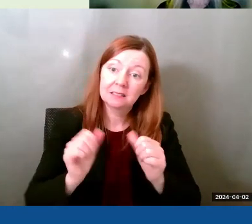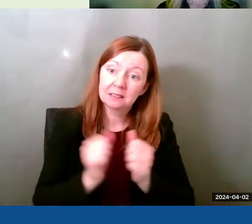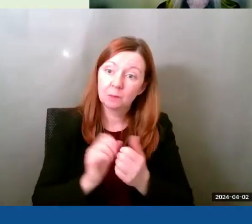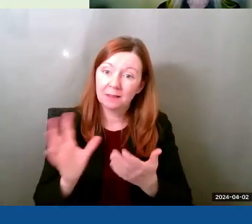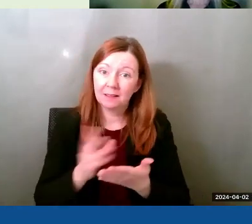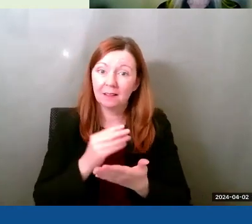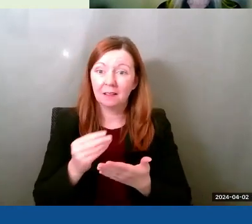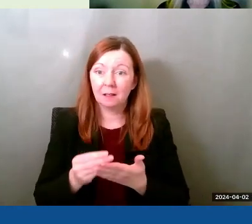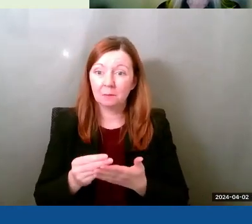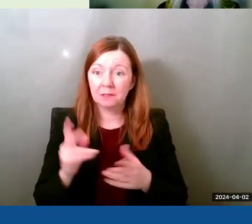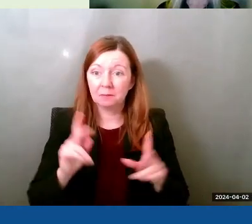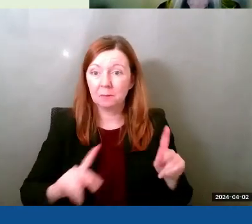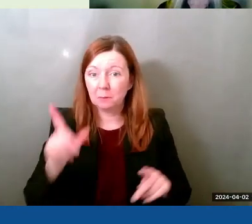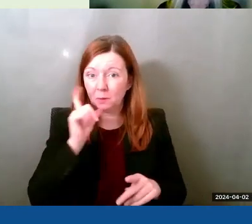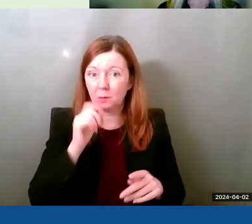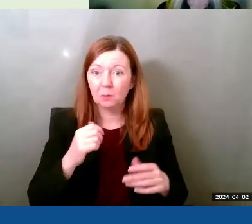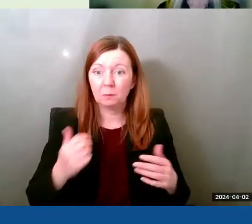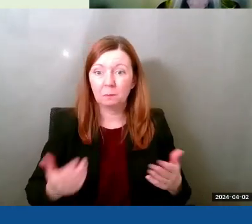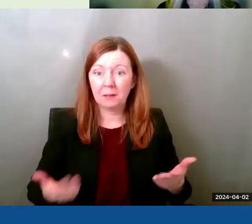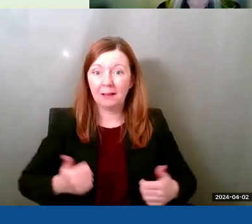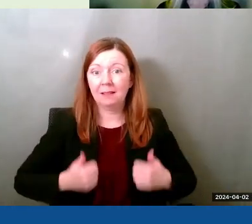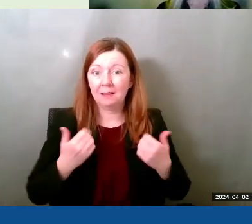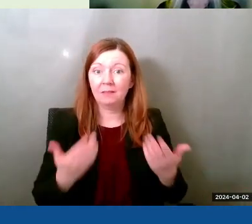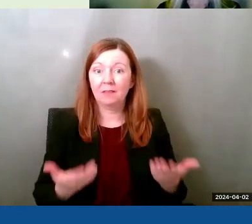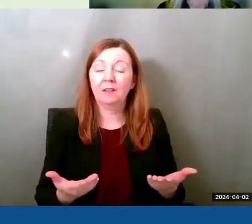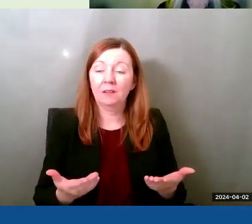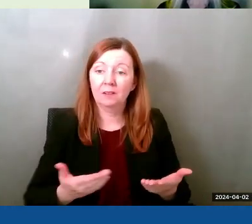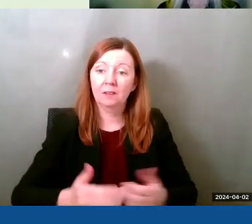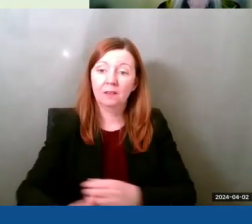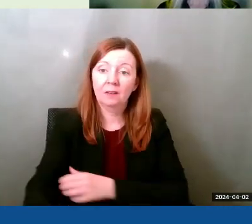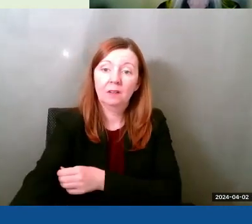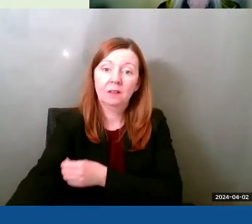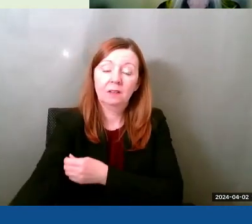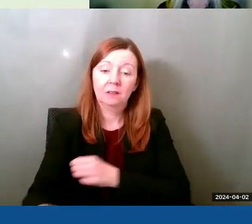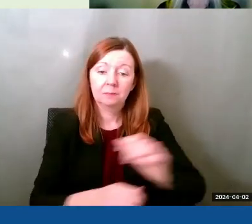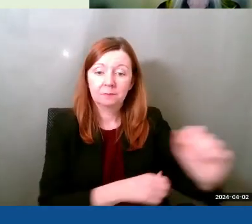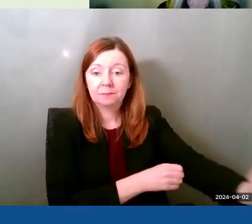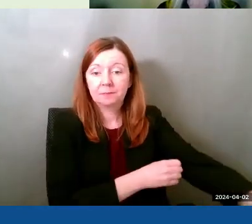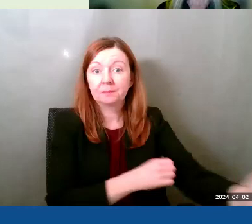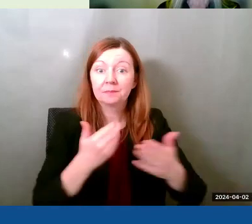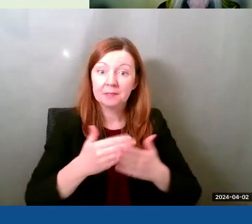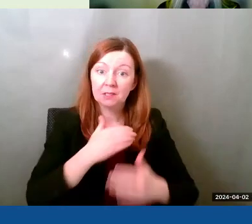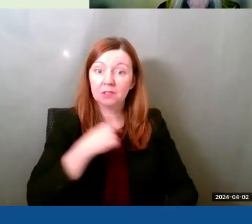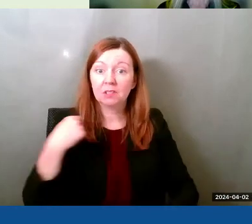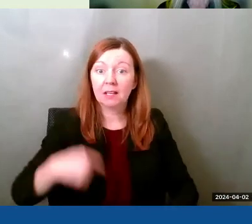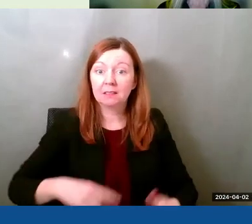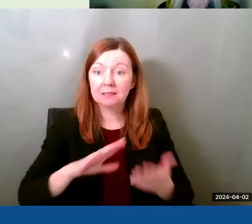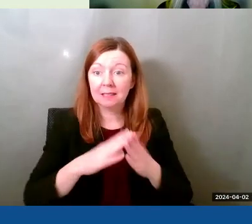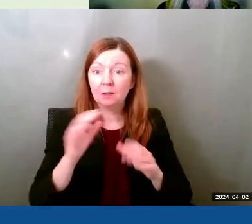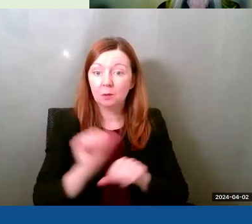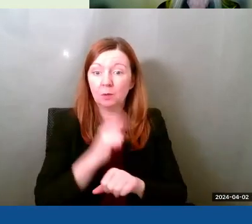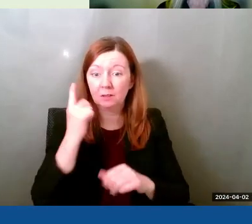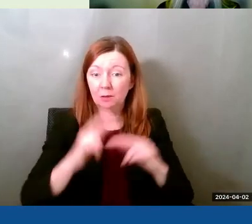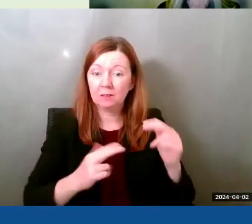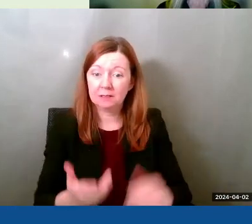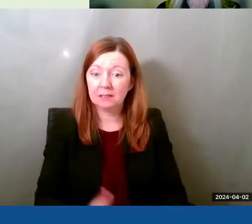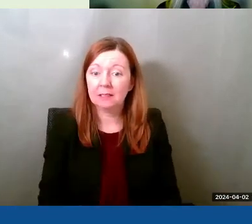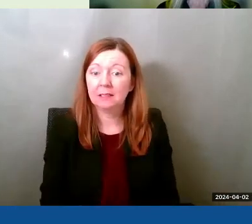the folks that may live in and around Chinatown or even work for the facility.